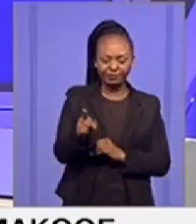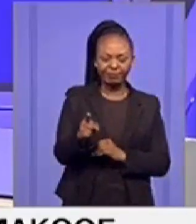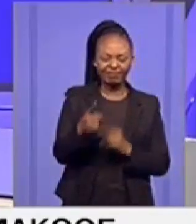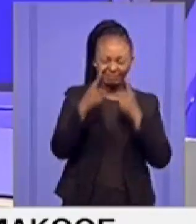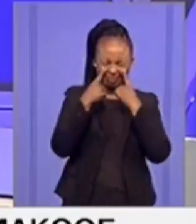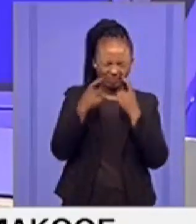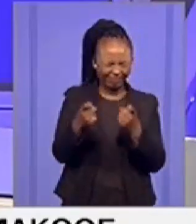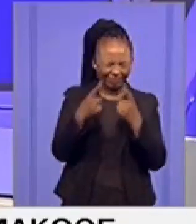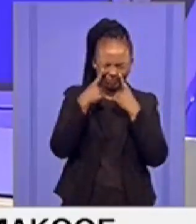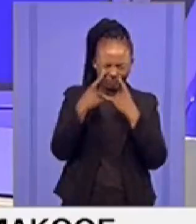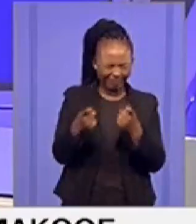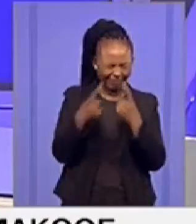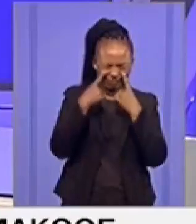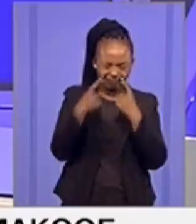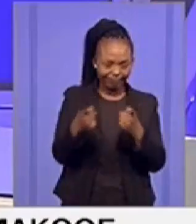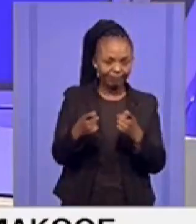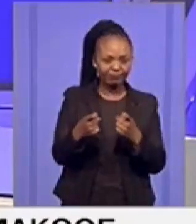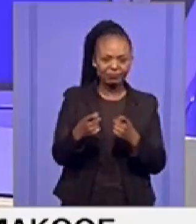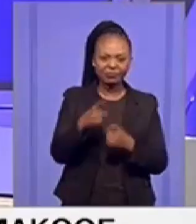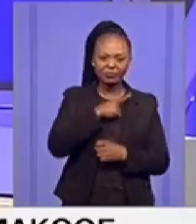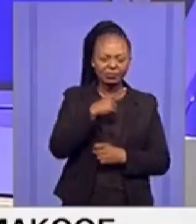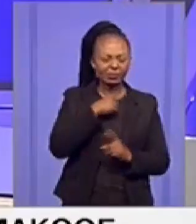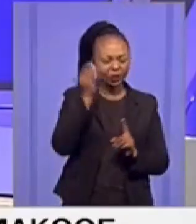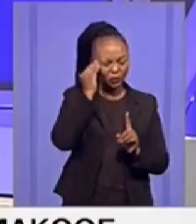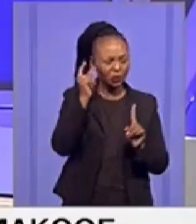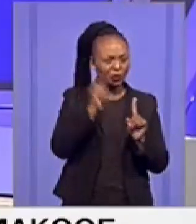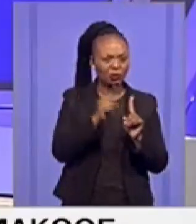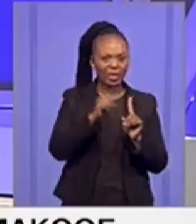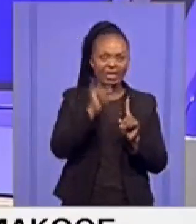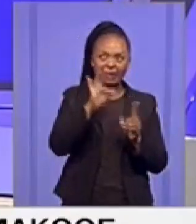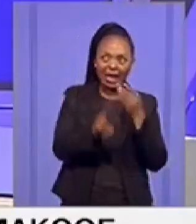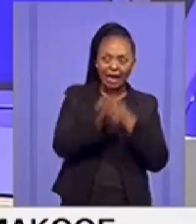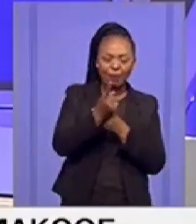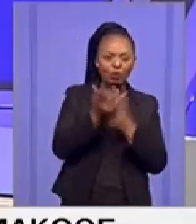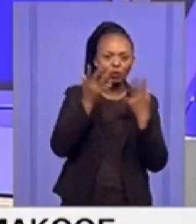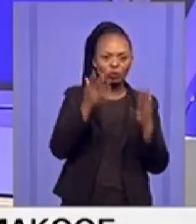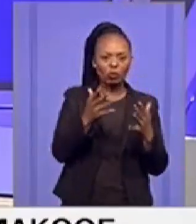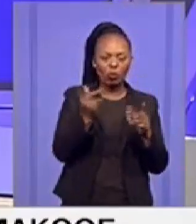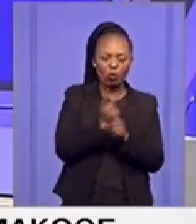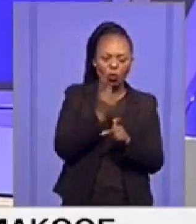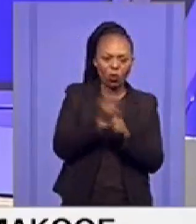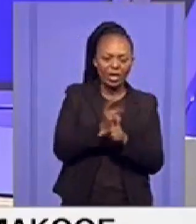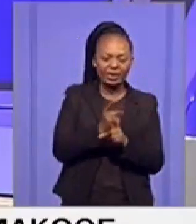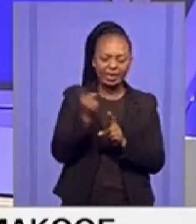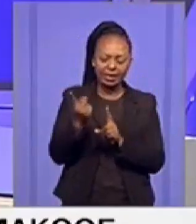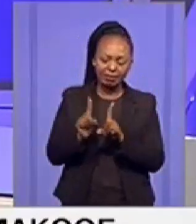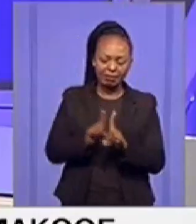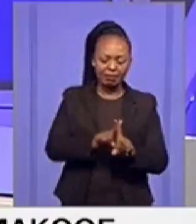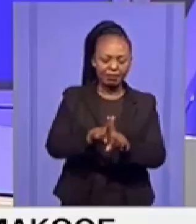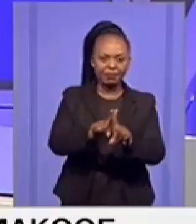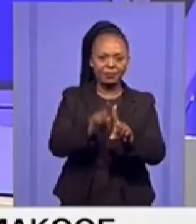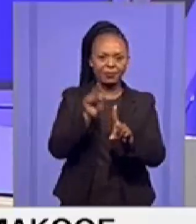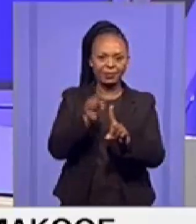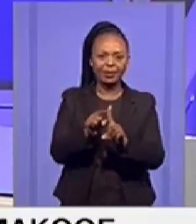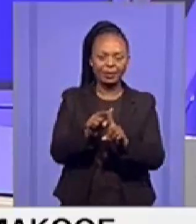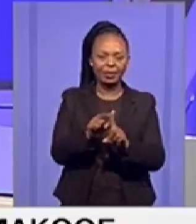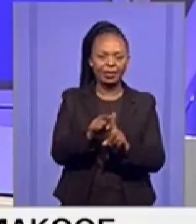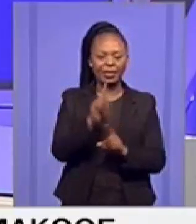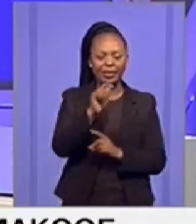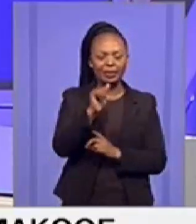ka meokgo o latela gore o a tseba gore ka mehla ha o etsa la tsena e ne ba o dula pla ena letona la thuto